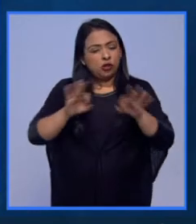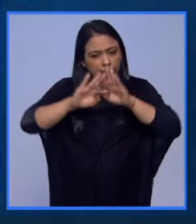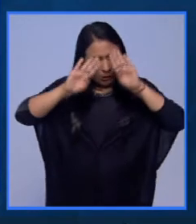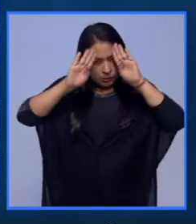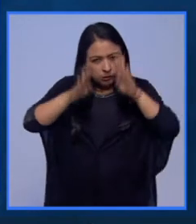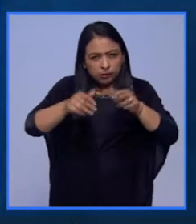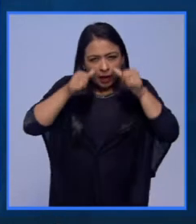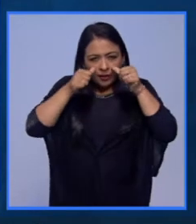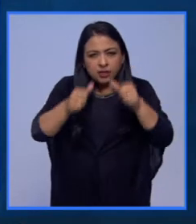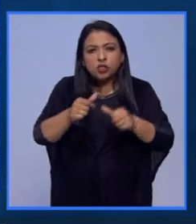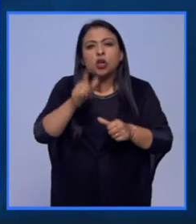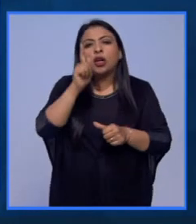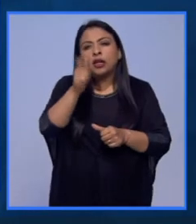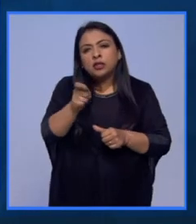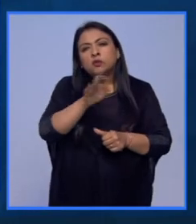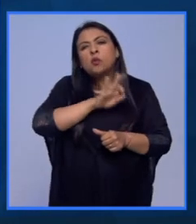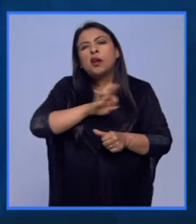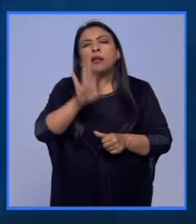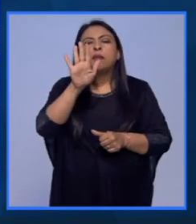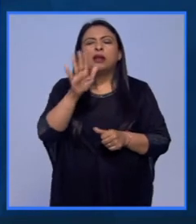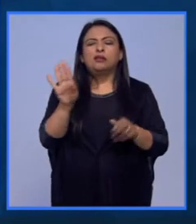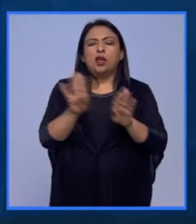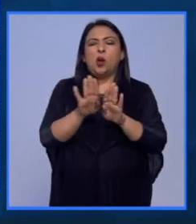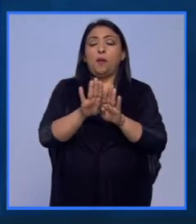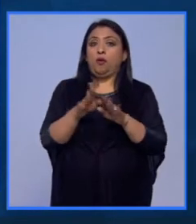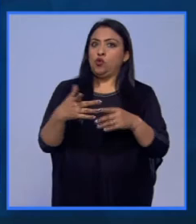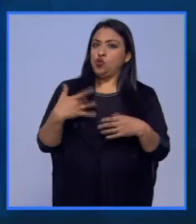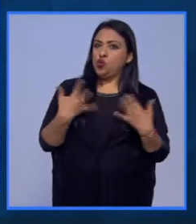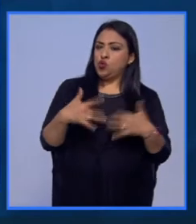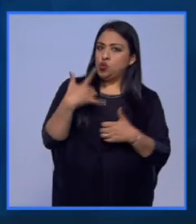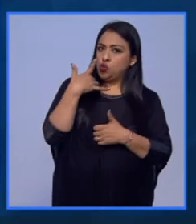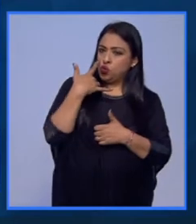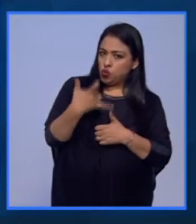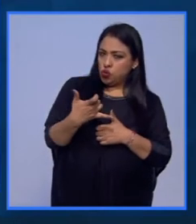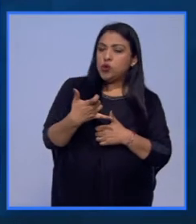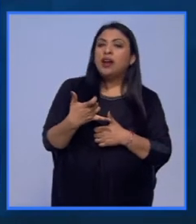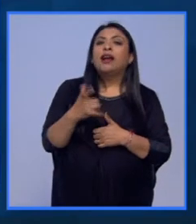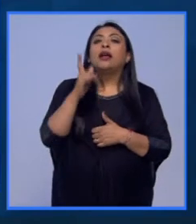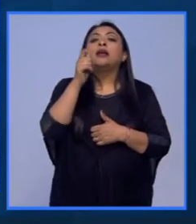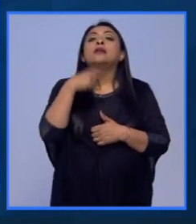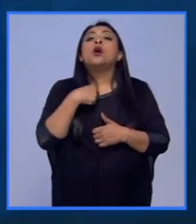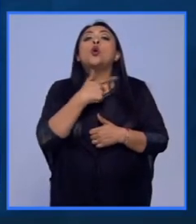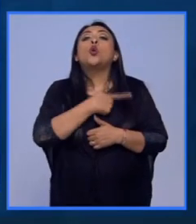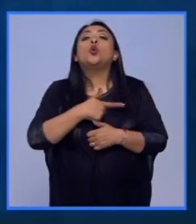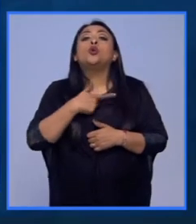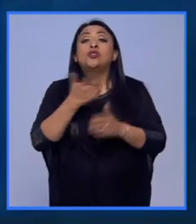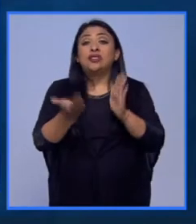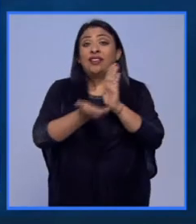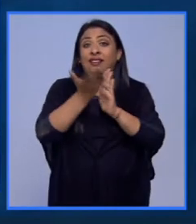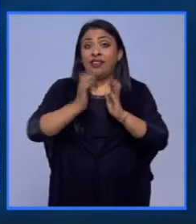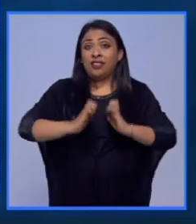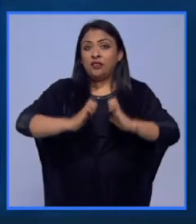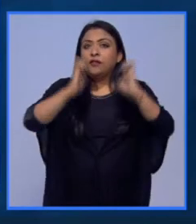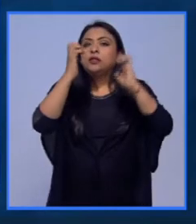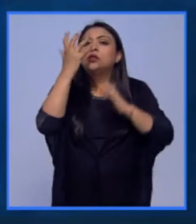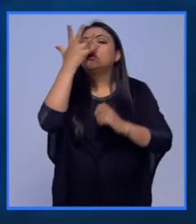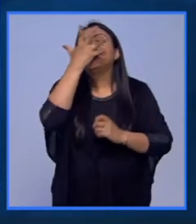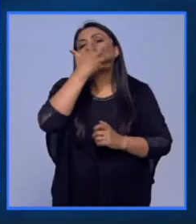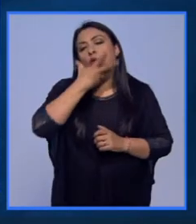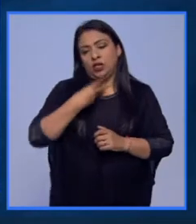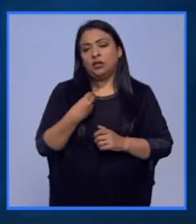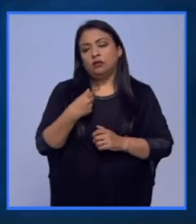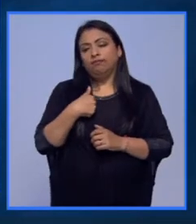of our main concerns, which might sound a bit controversial to some, is that we love our buildings to be beautiful.